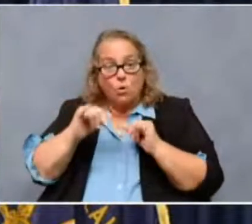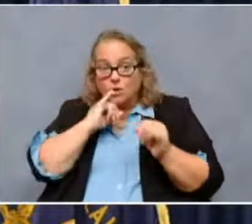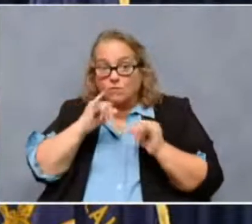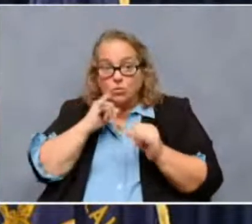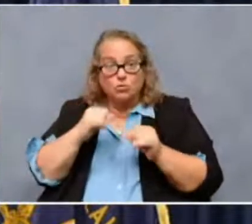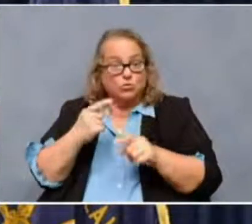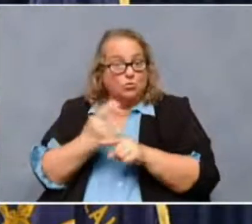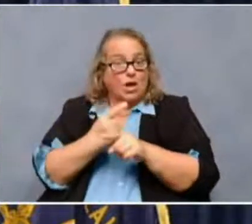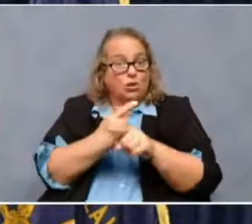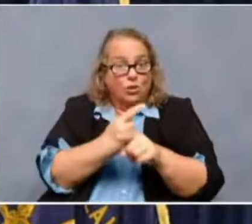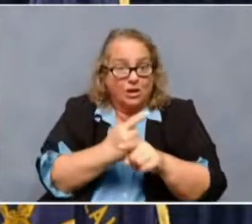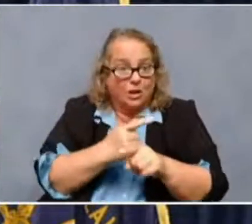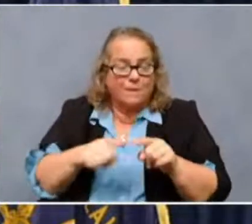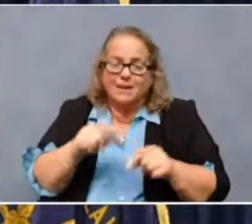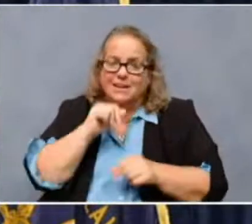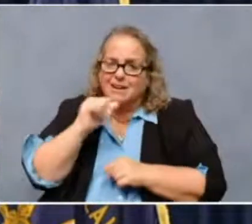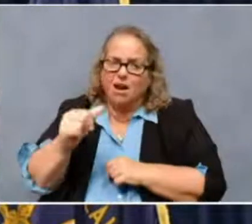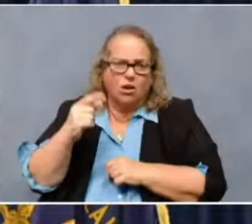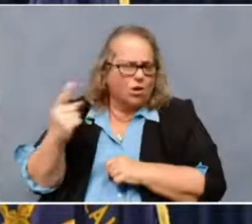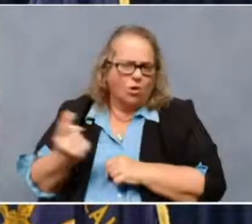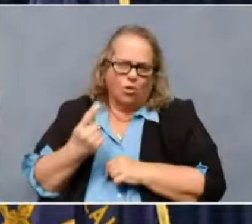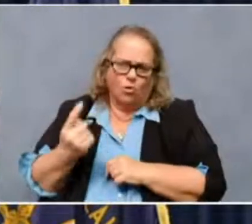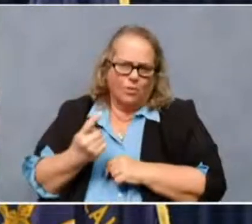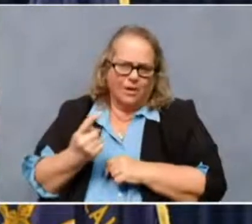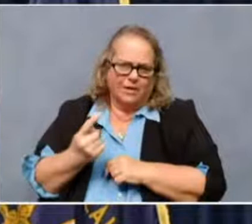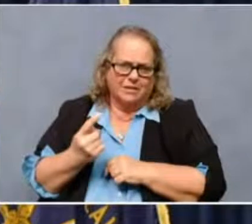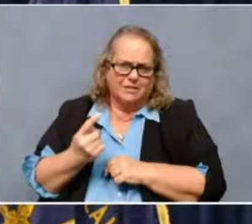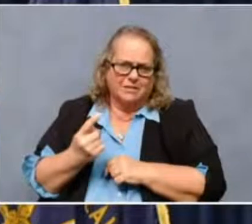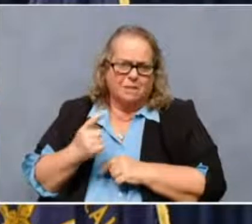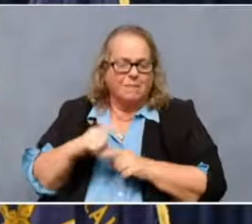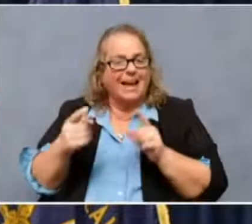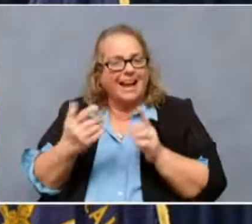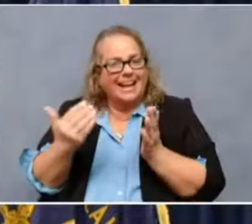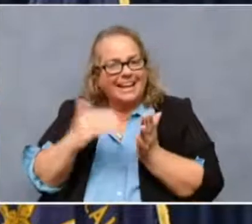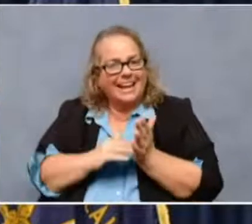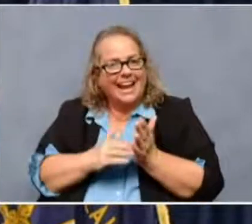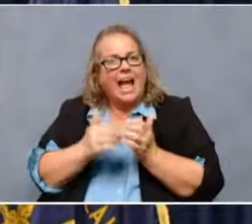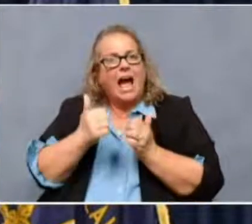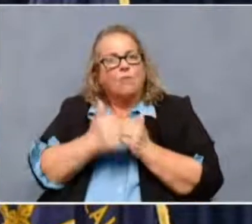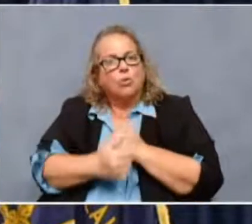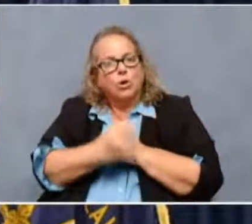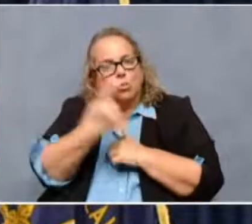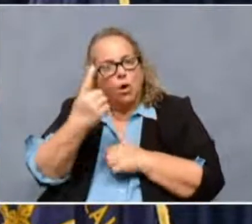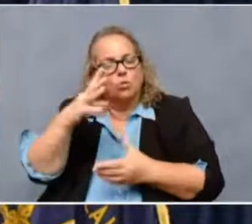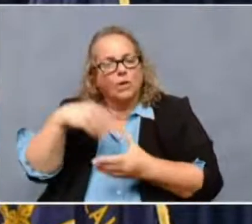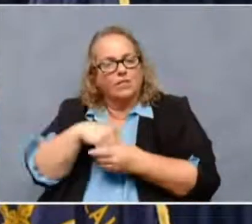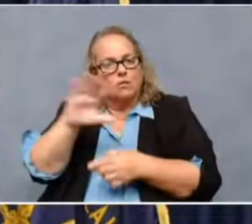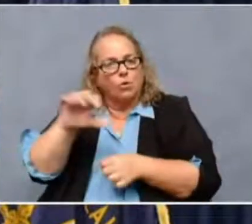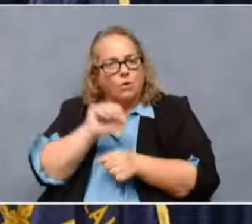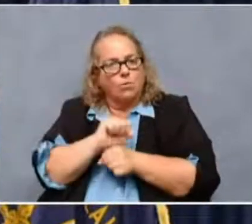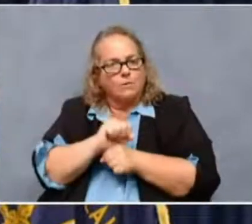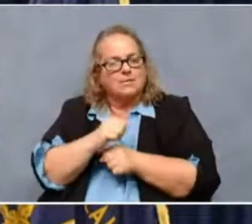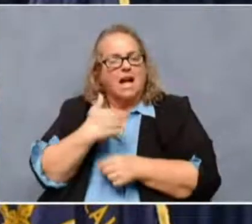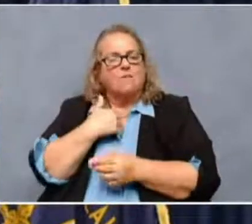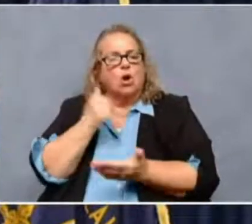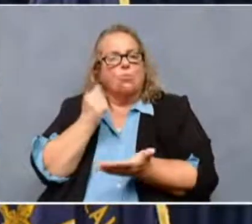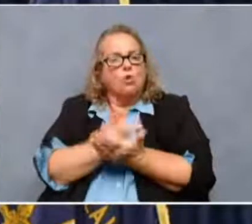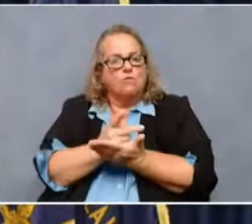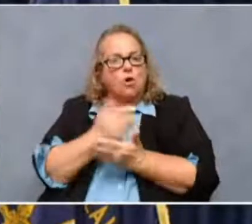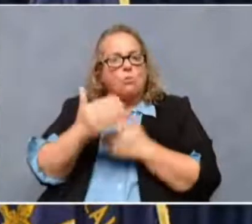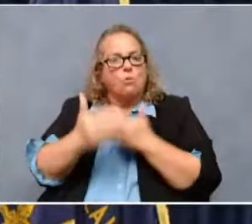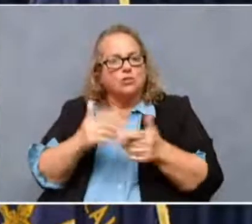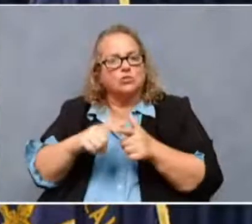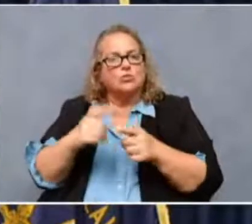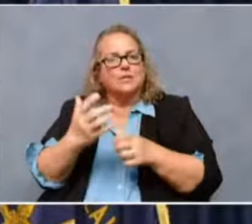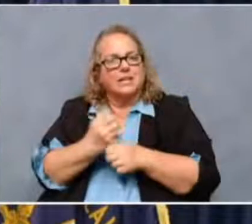not always. But again, everybody in their employment has an approval process for getting to do different things. You all